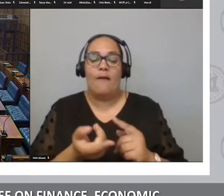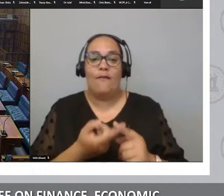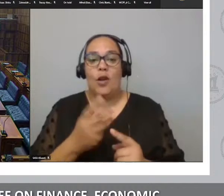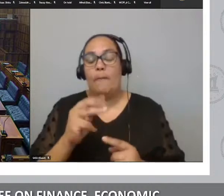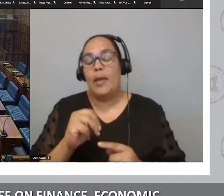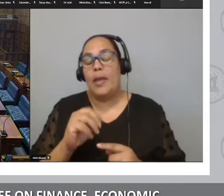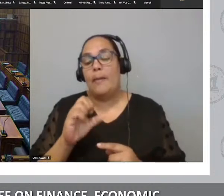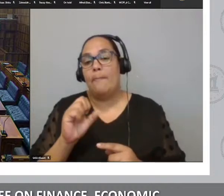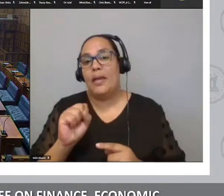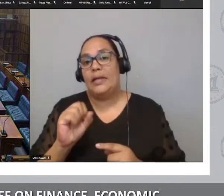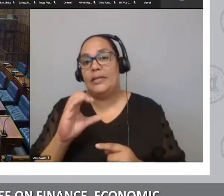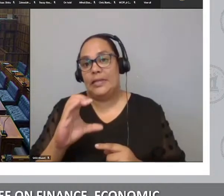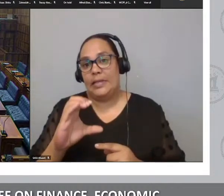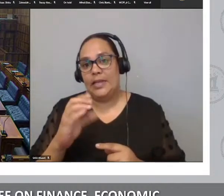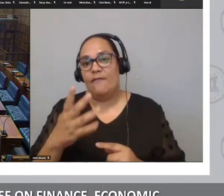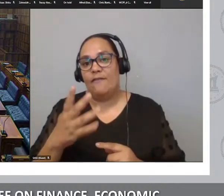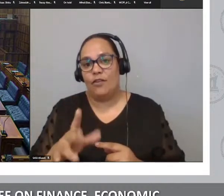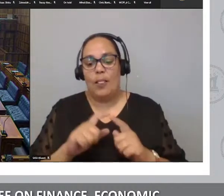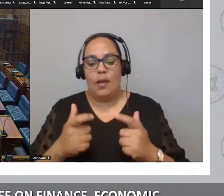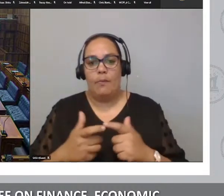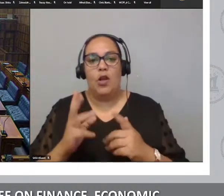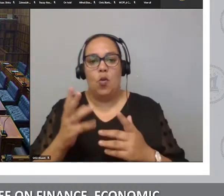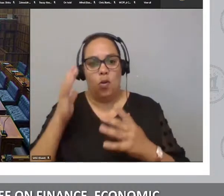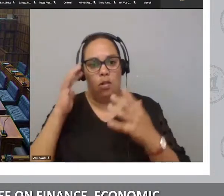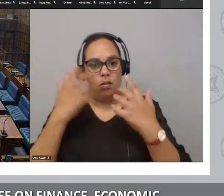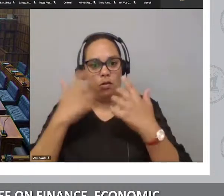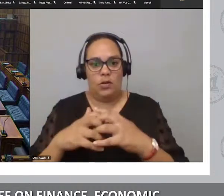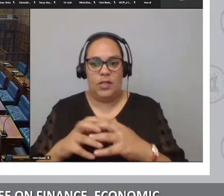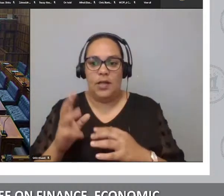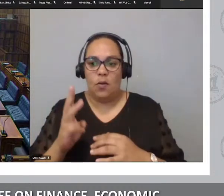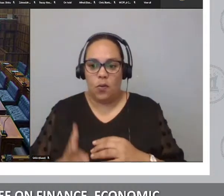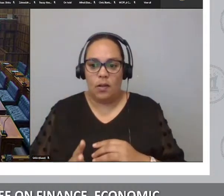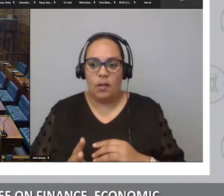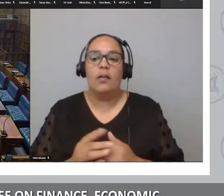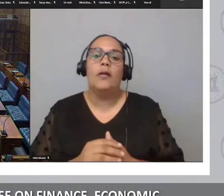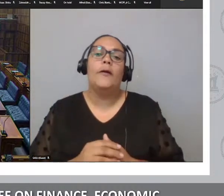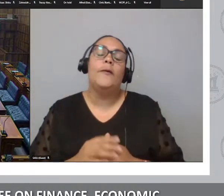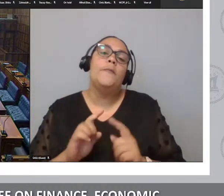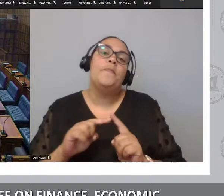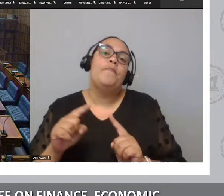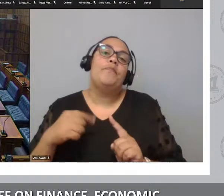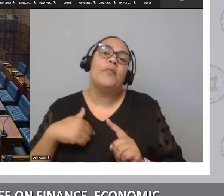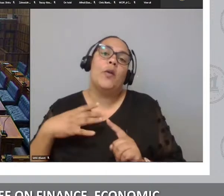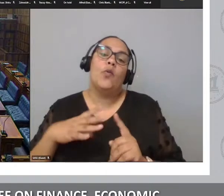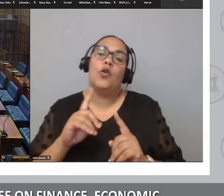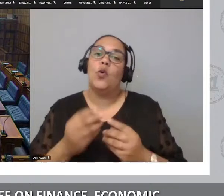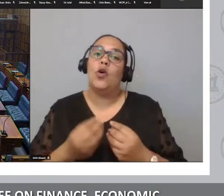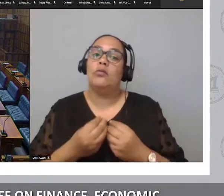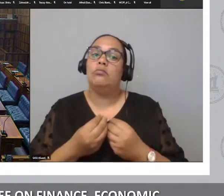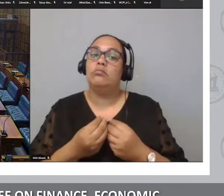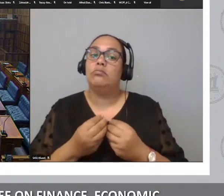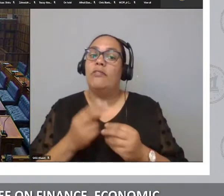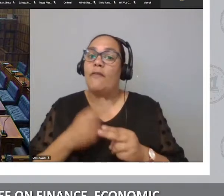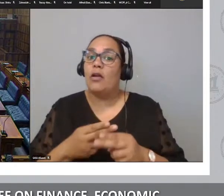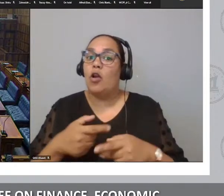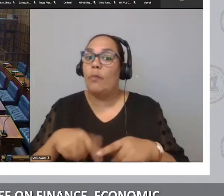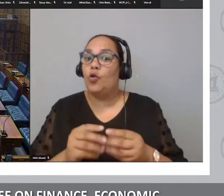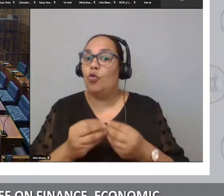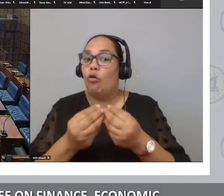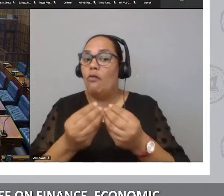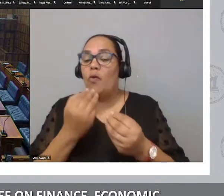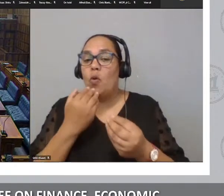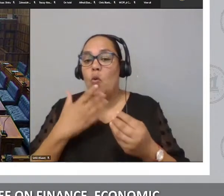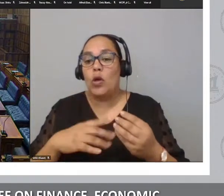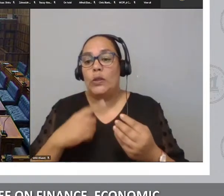M as well which the committee will consider um I want to offer final opportunity for anyone who would like to